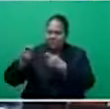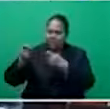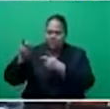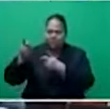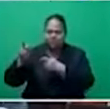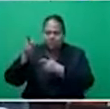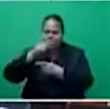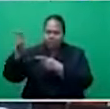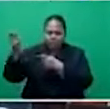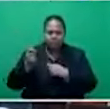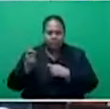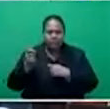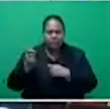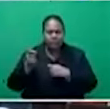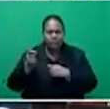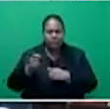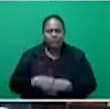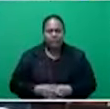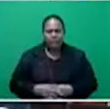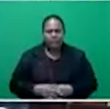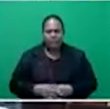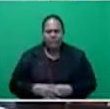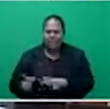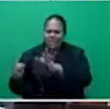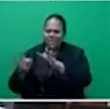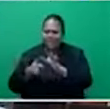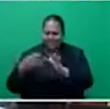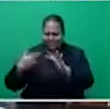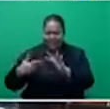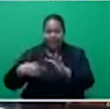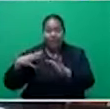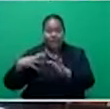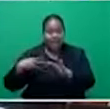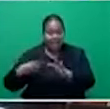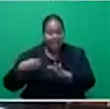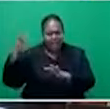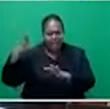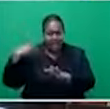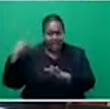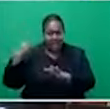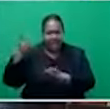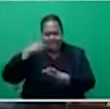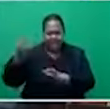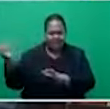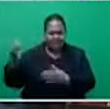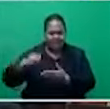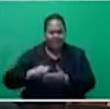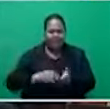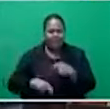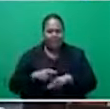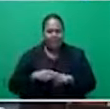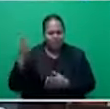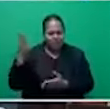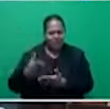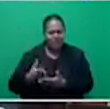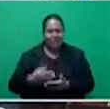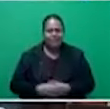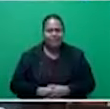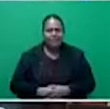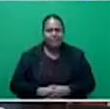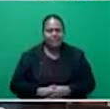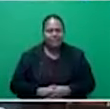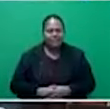from the east side of Canada, sir, that can also come to Fiji. Mr. Speaker, sir, Honourable Lavere, again, unfortunately he's not